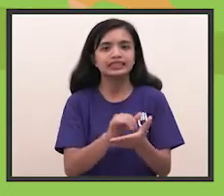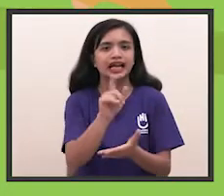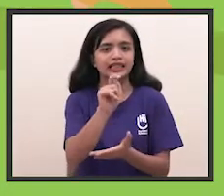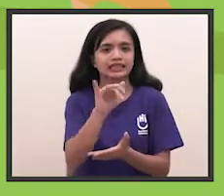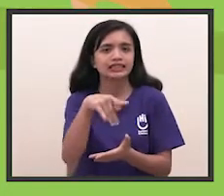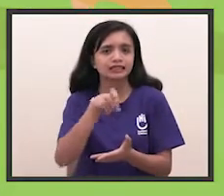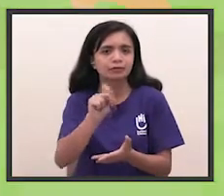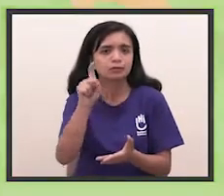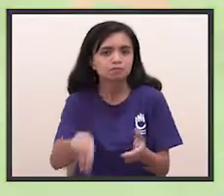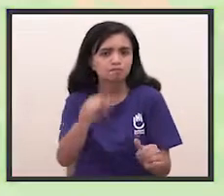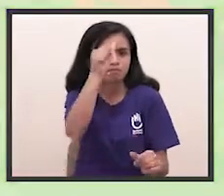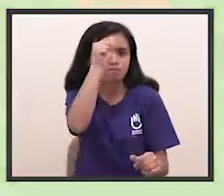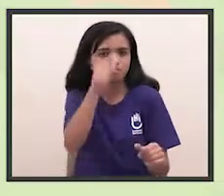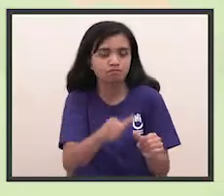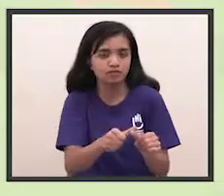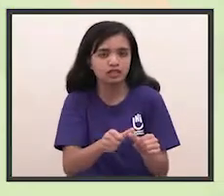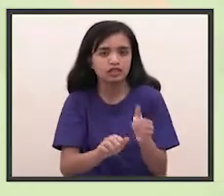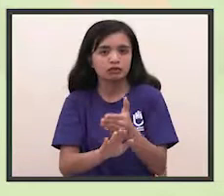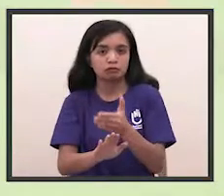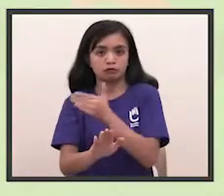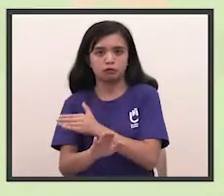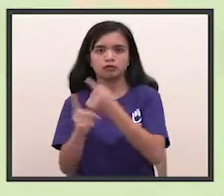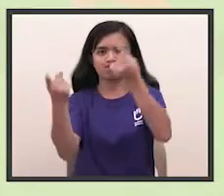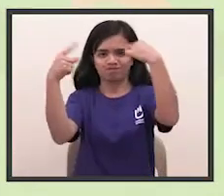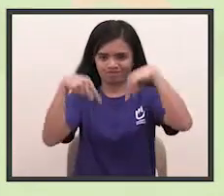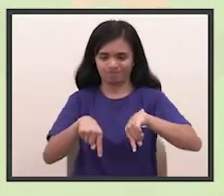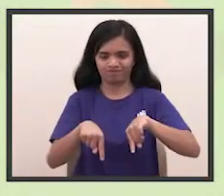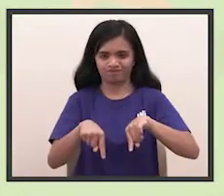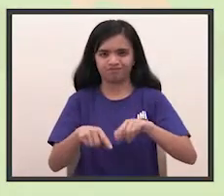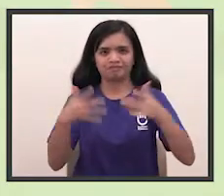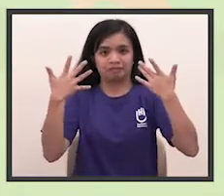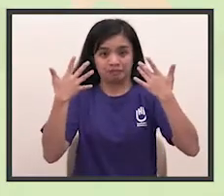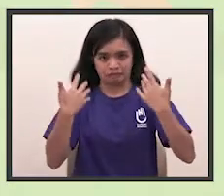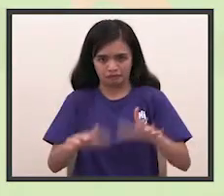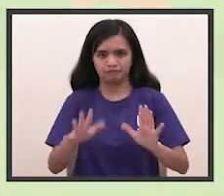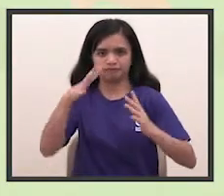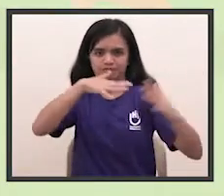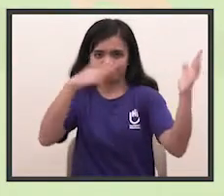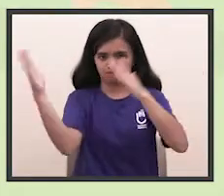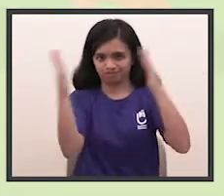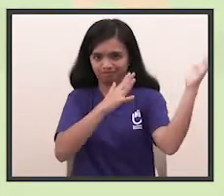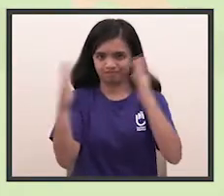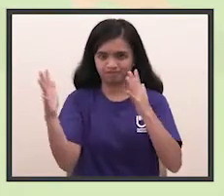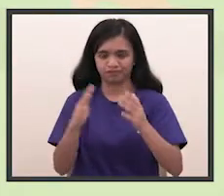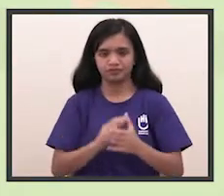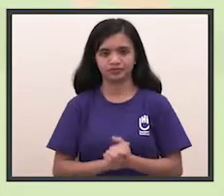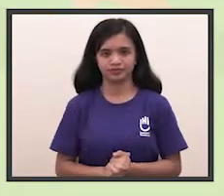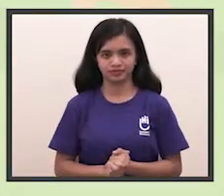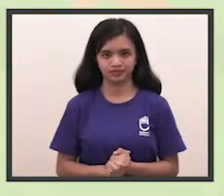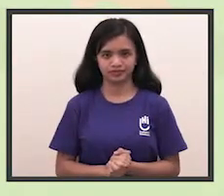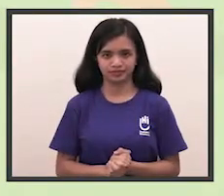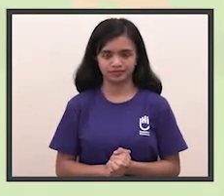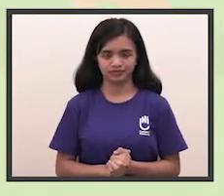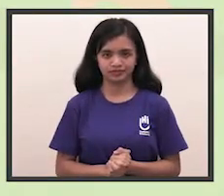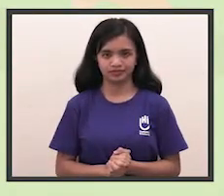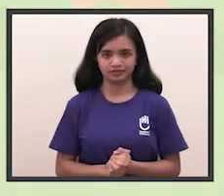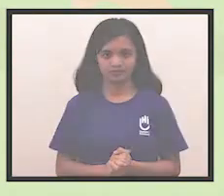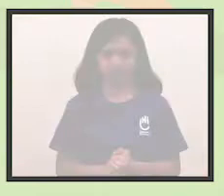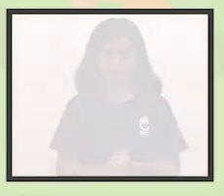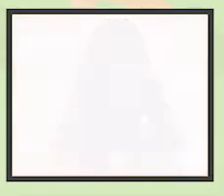These are the tips to remember before, during, and after disasters.